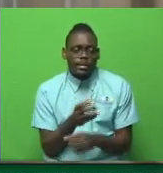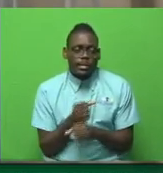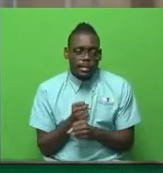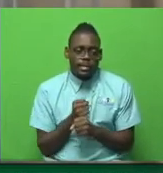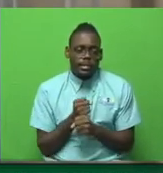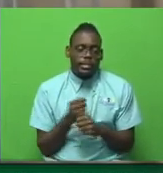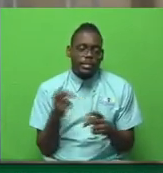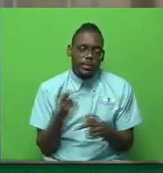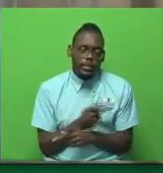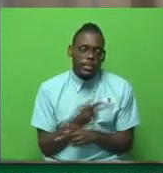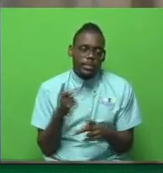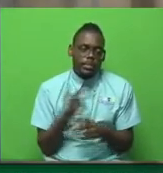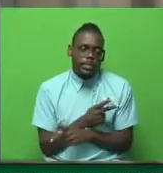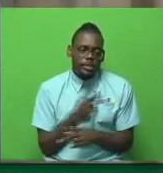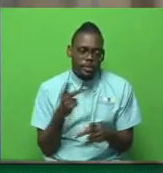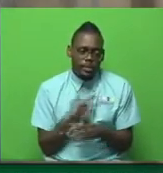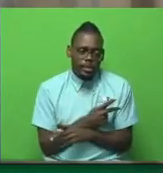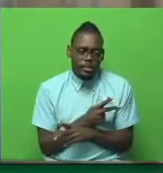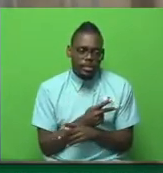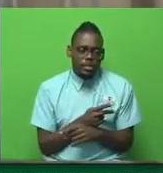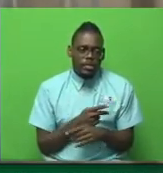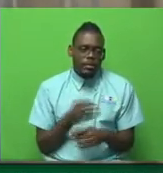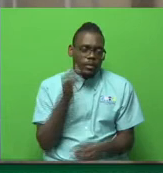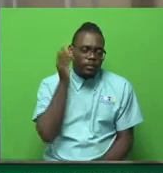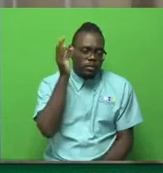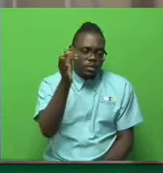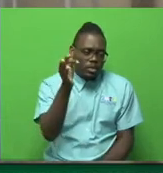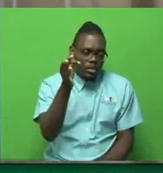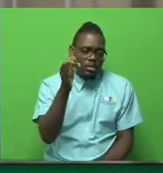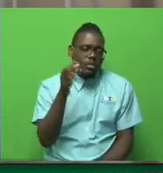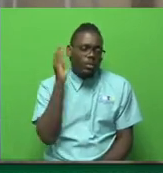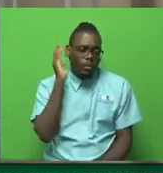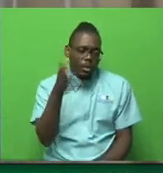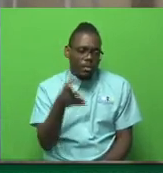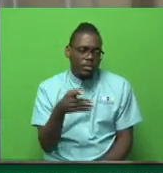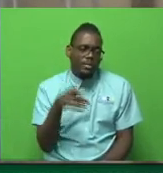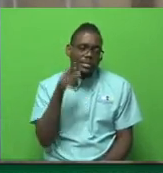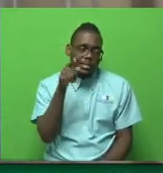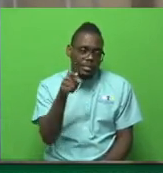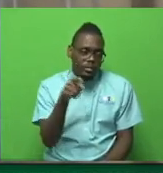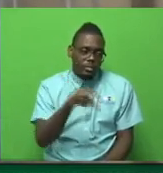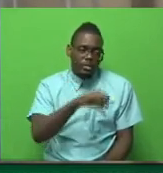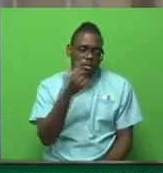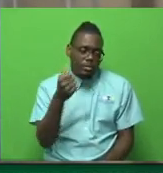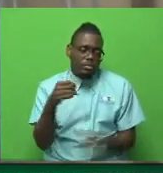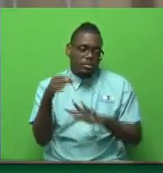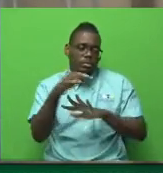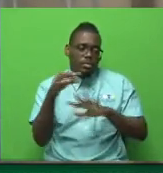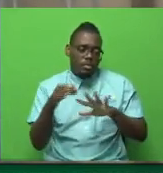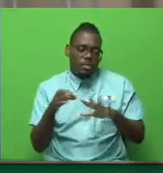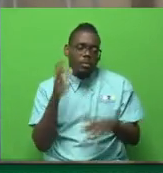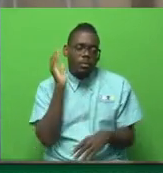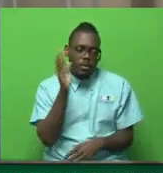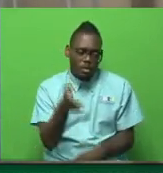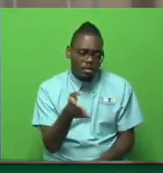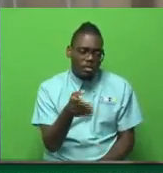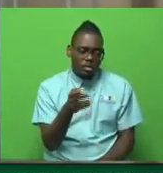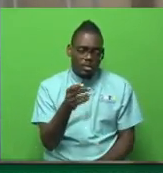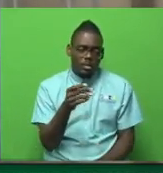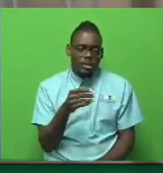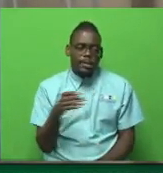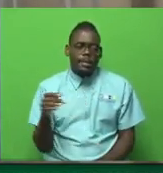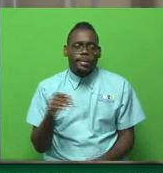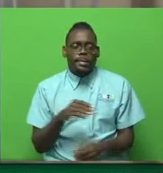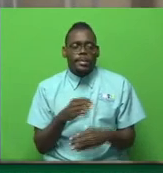while that is happening the projection for the rest of the Caribbean is that they will get better now this is exactly in sync minus speaker